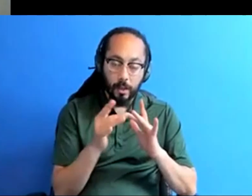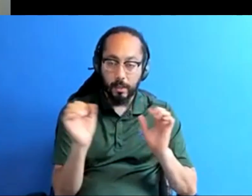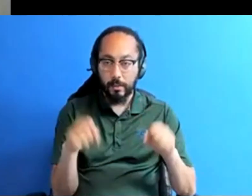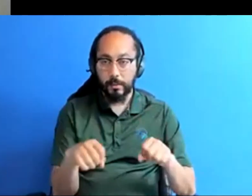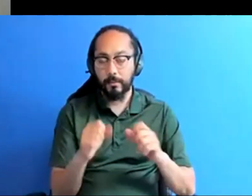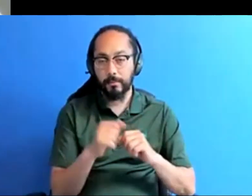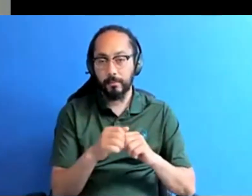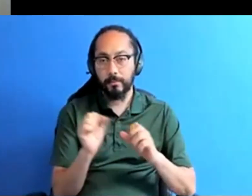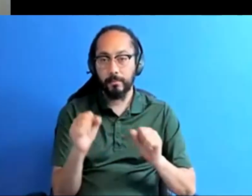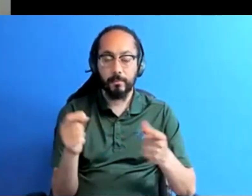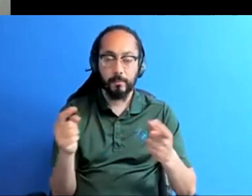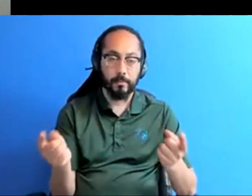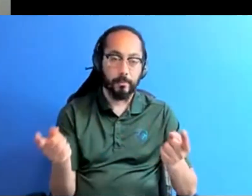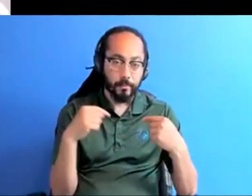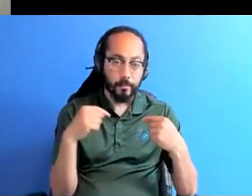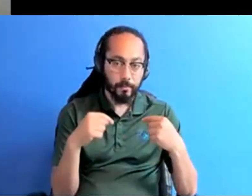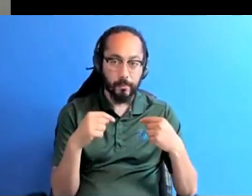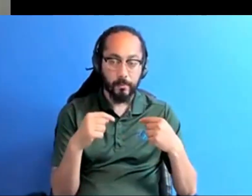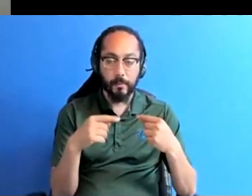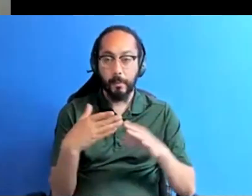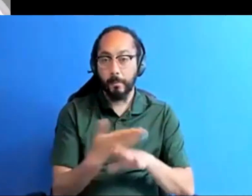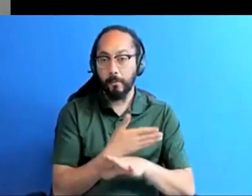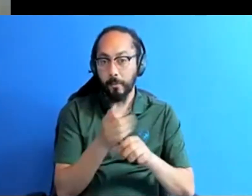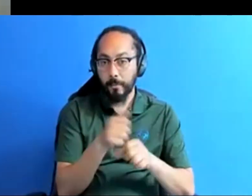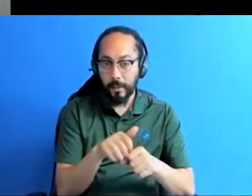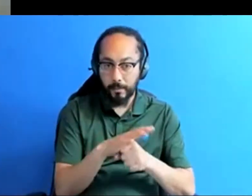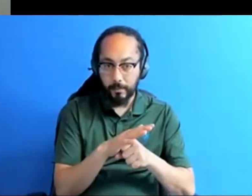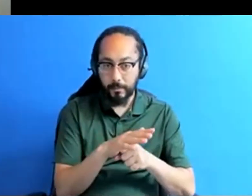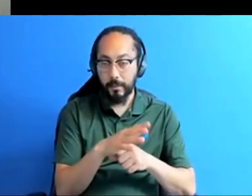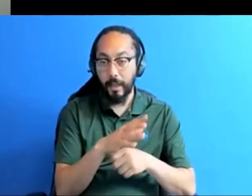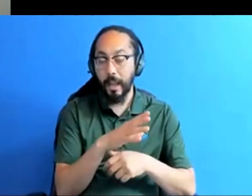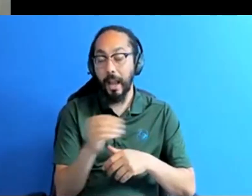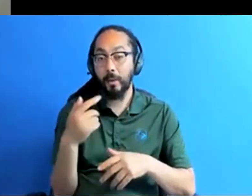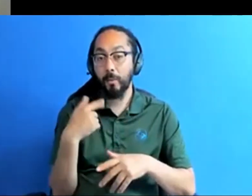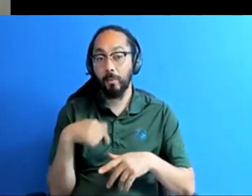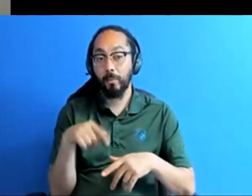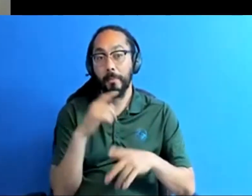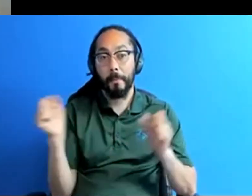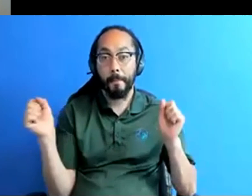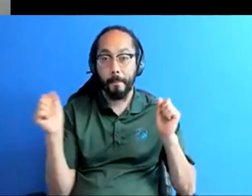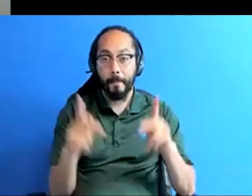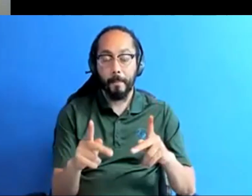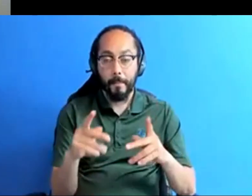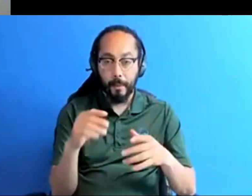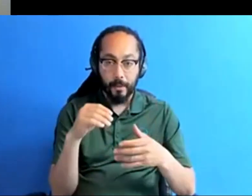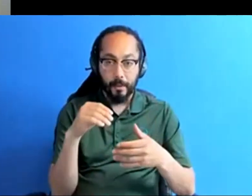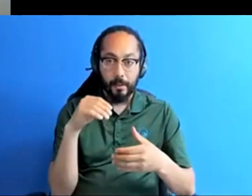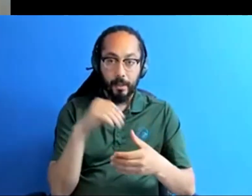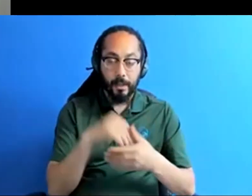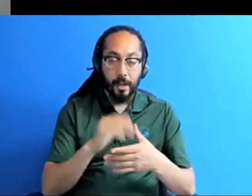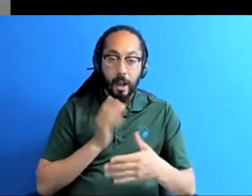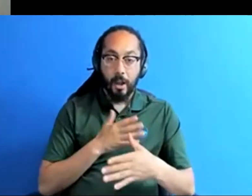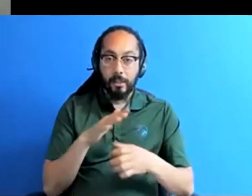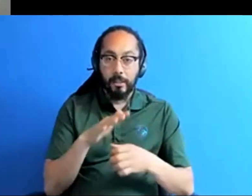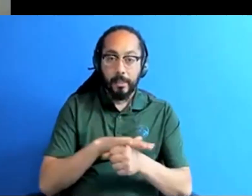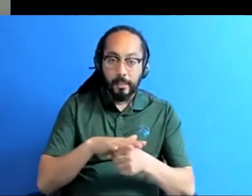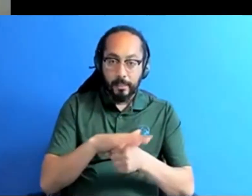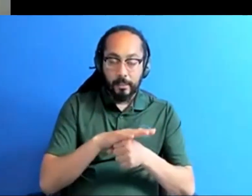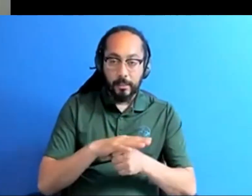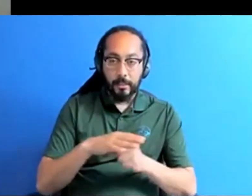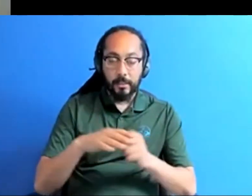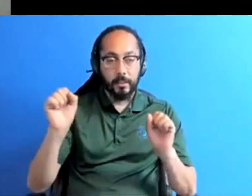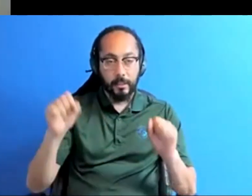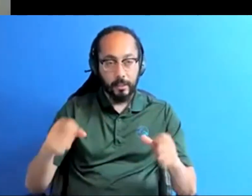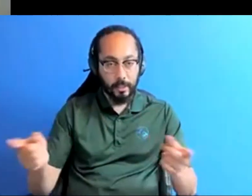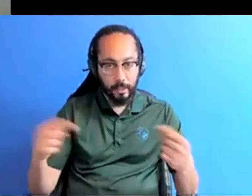come in and view it pre-pandemic, and once we're back in our spaces, they can come in and